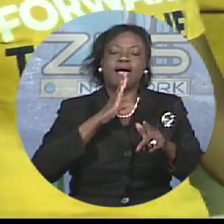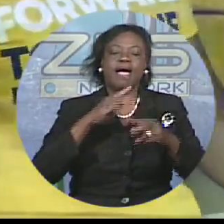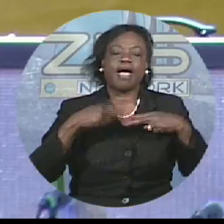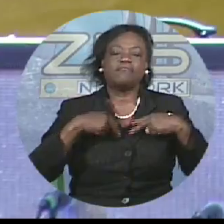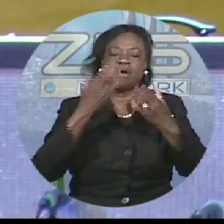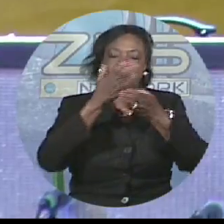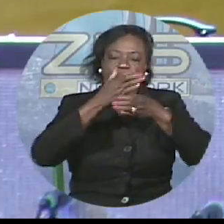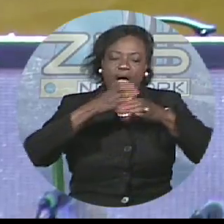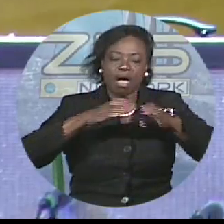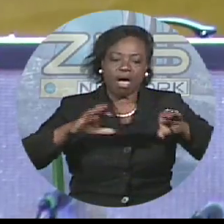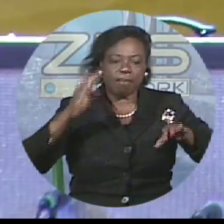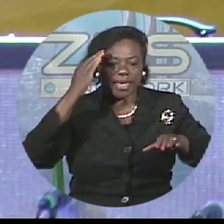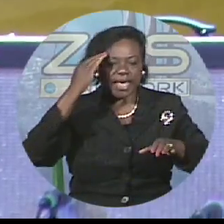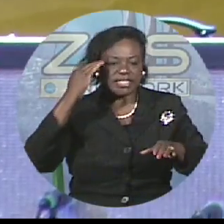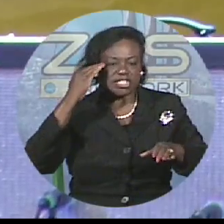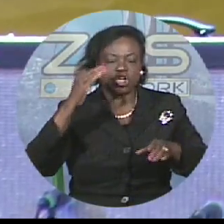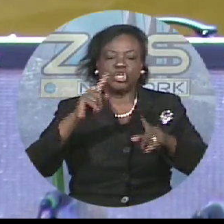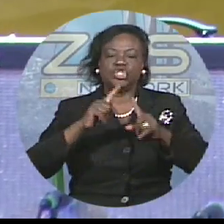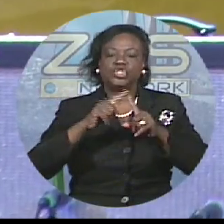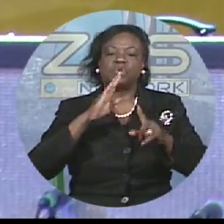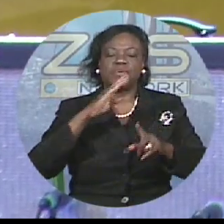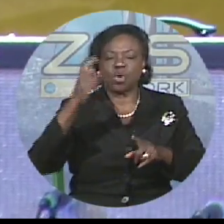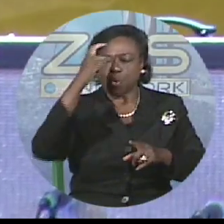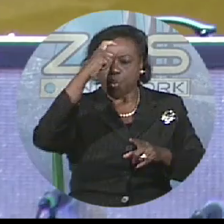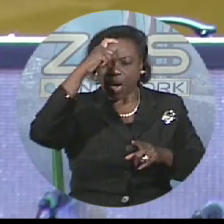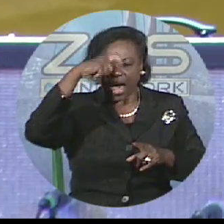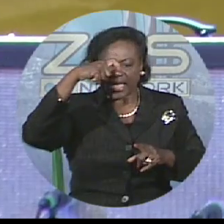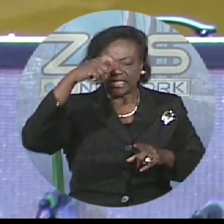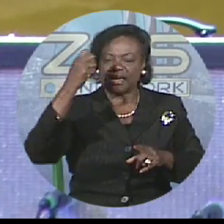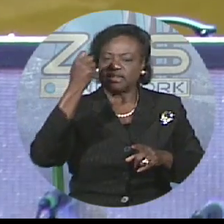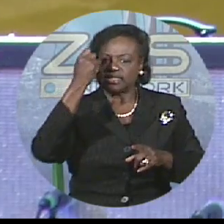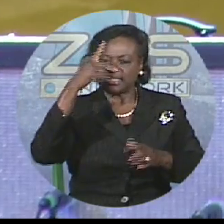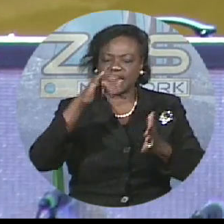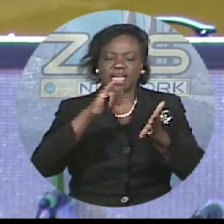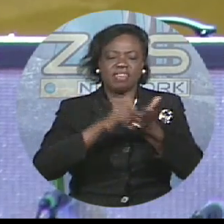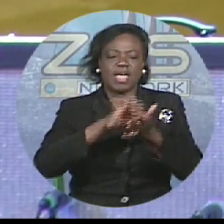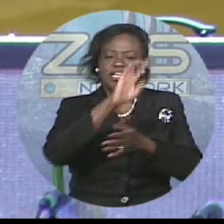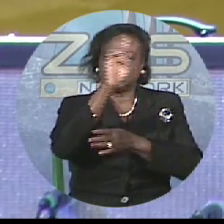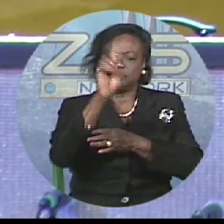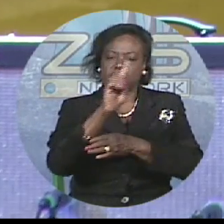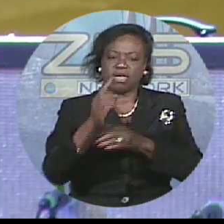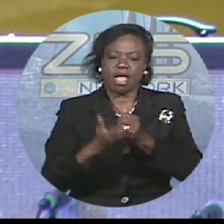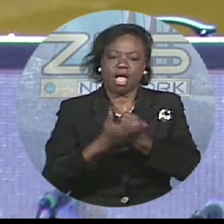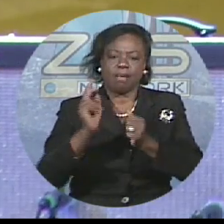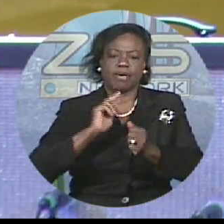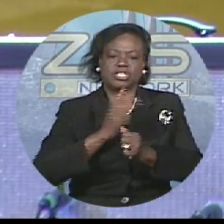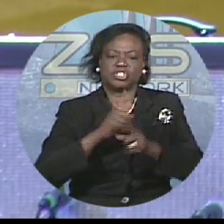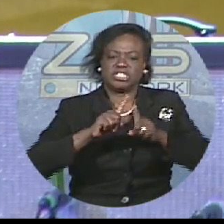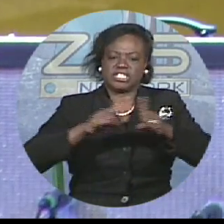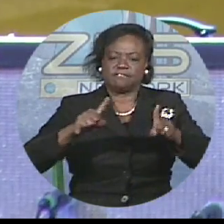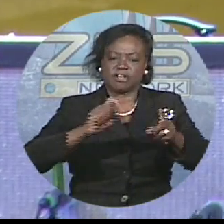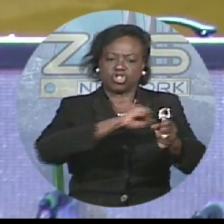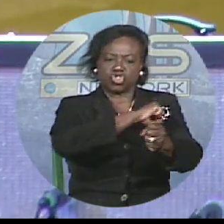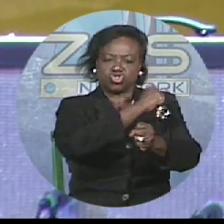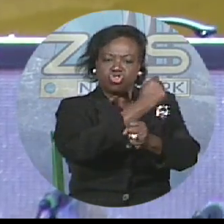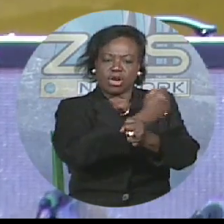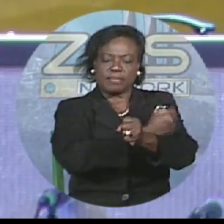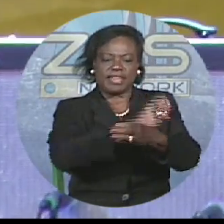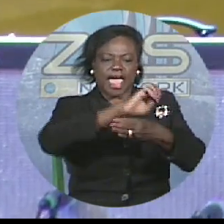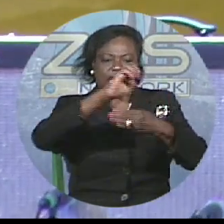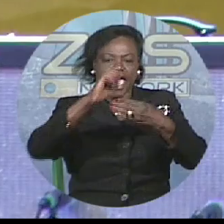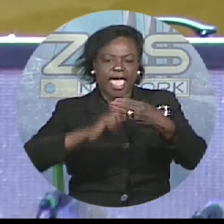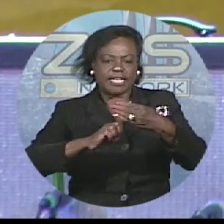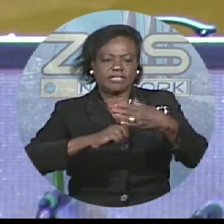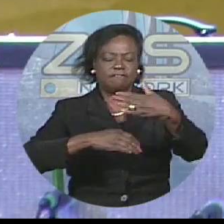and to understand that our democracy enables us to differ strongly, but at the end of